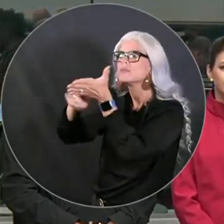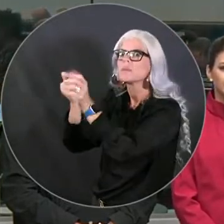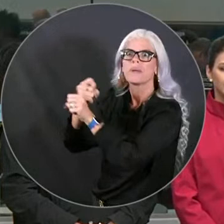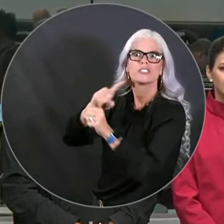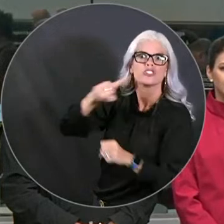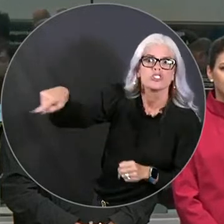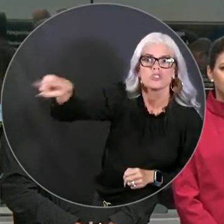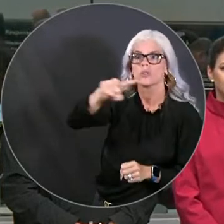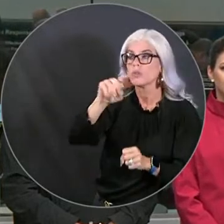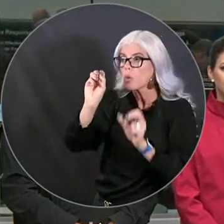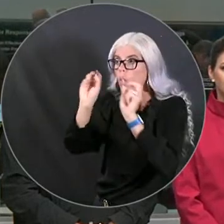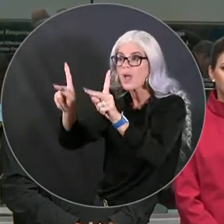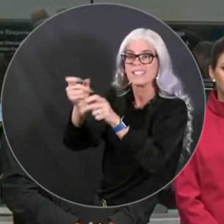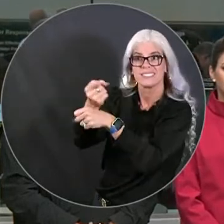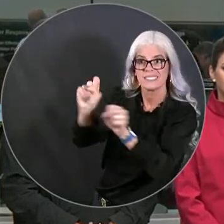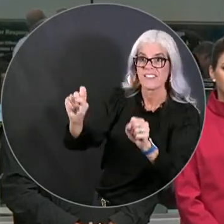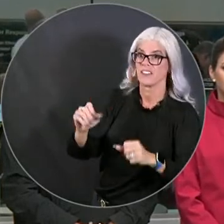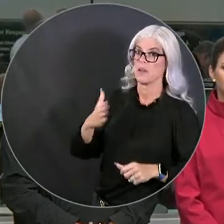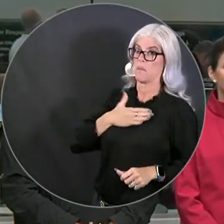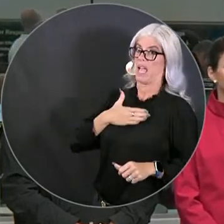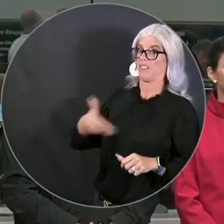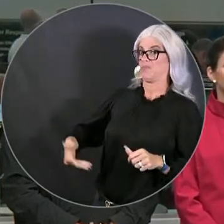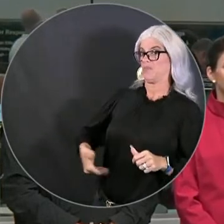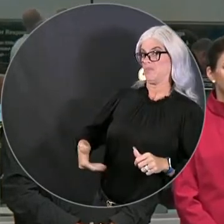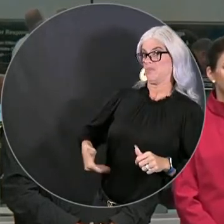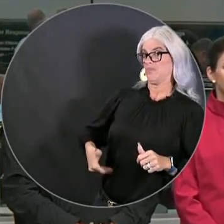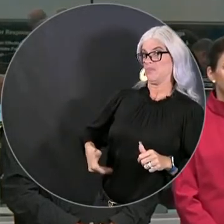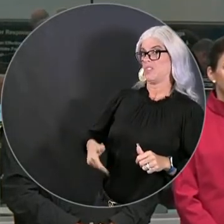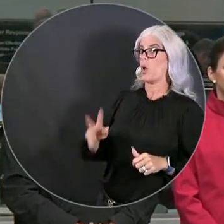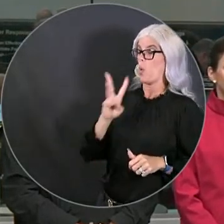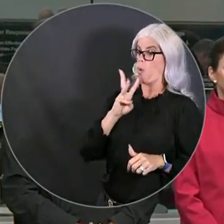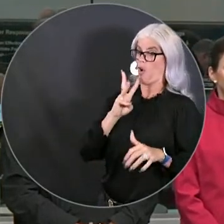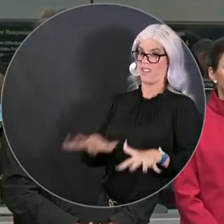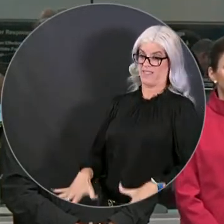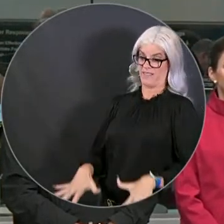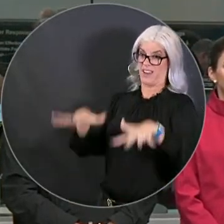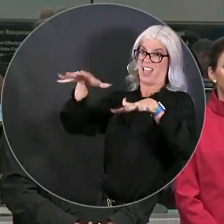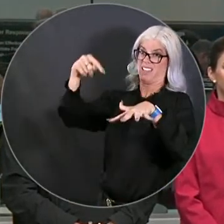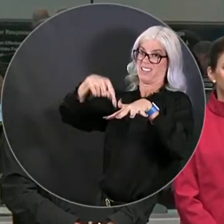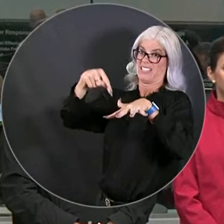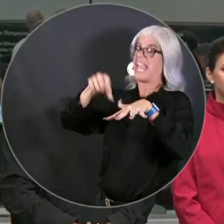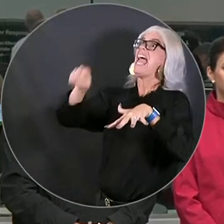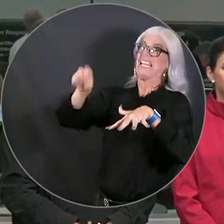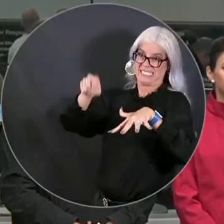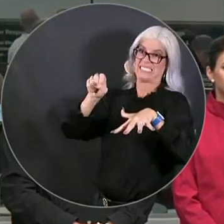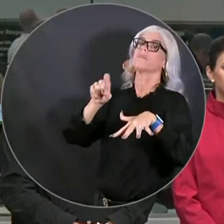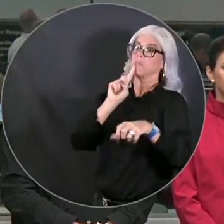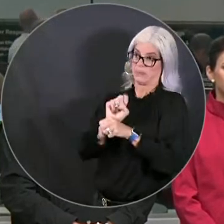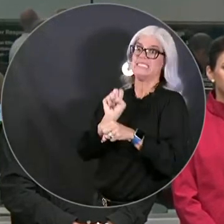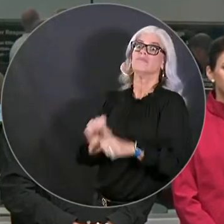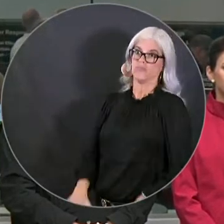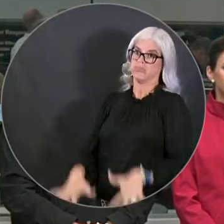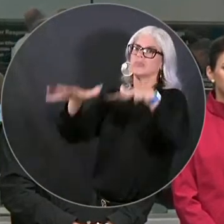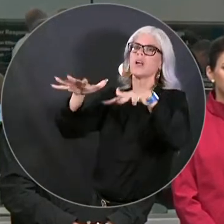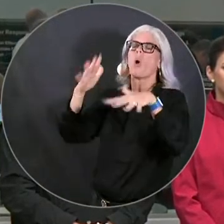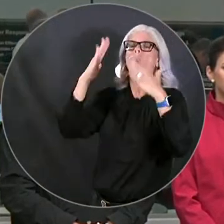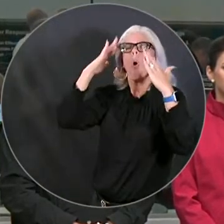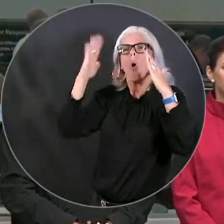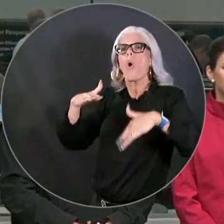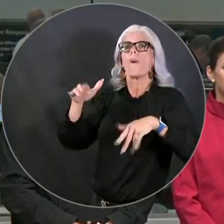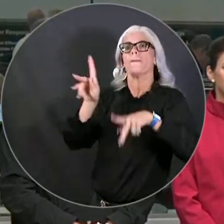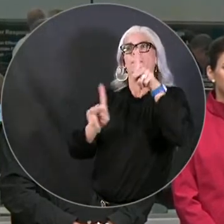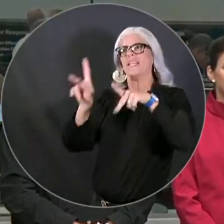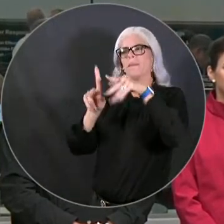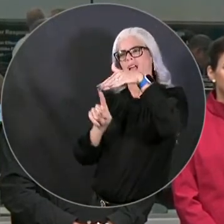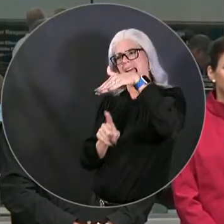sense is that that water was very, very high. But my hope is that if folks did go higher, if they were there, it's